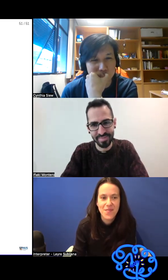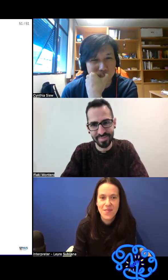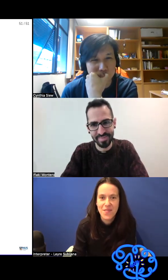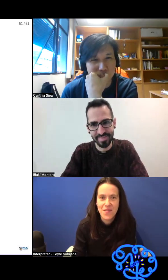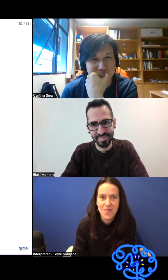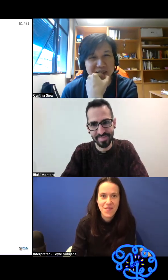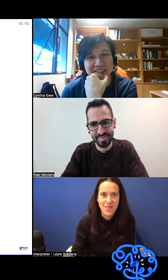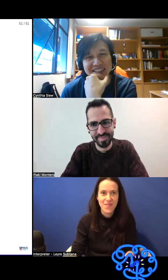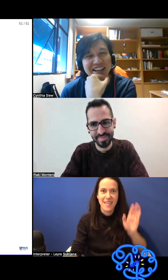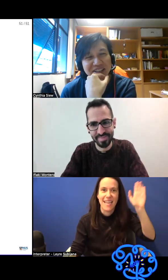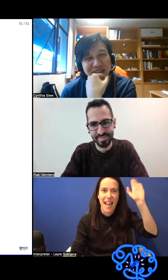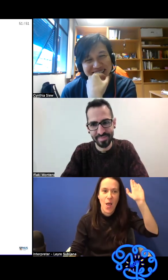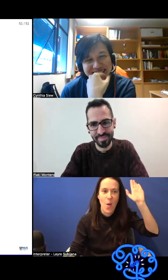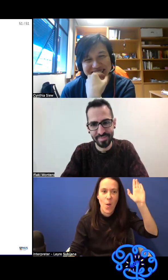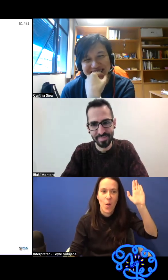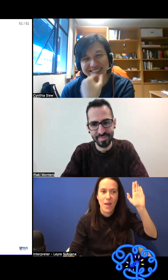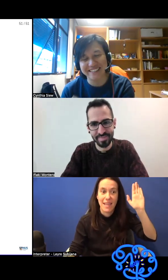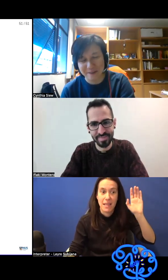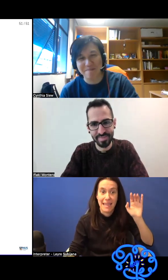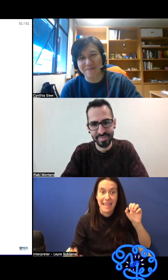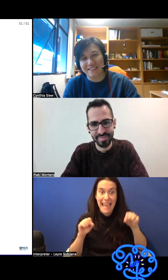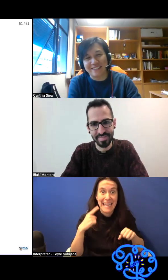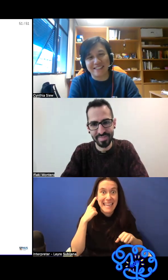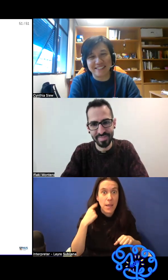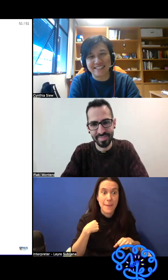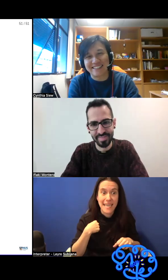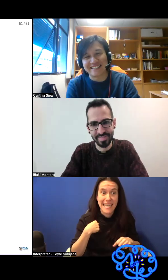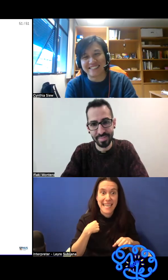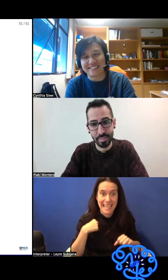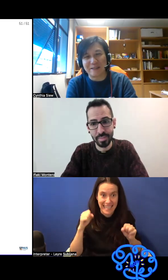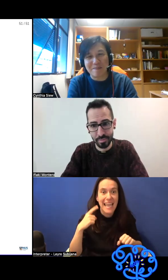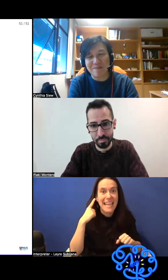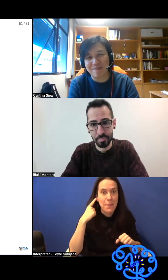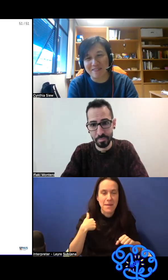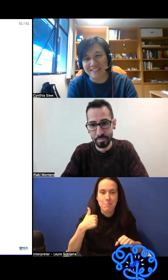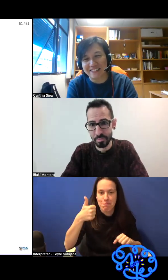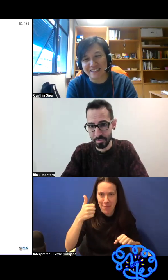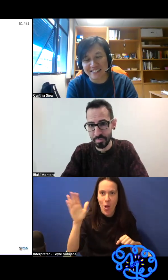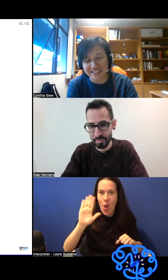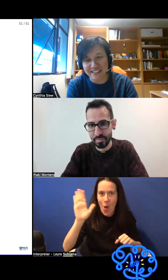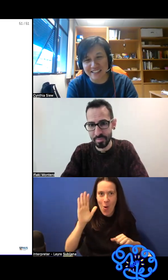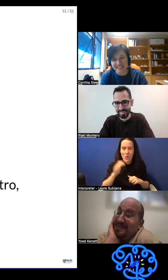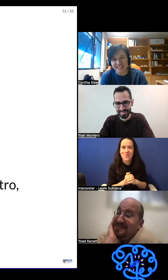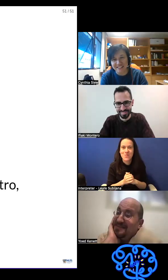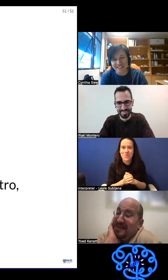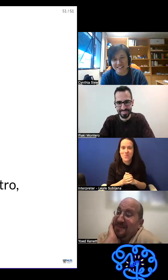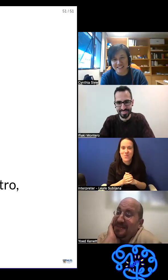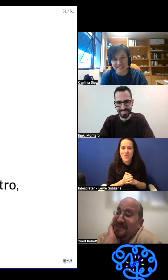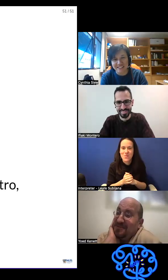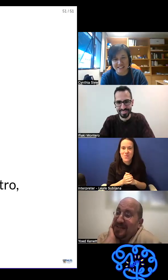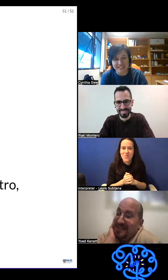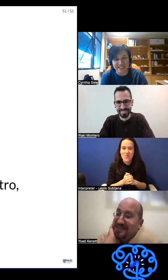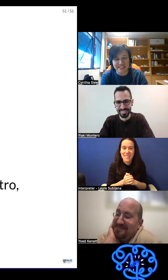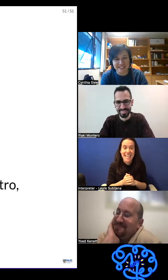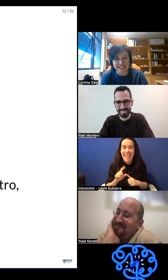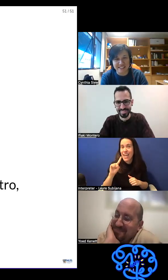Hello. Can you hear Hi, me? Yoed. Hello. So first, Cynthia, I'm a